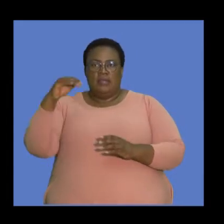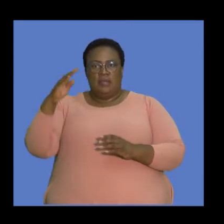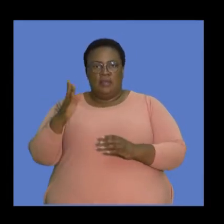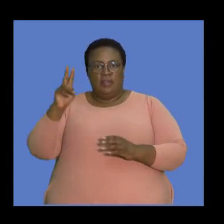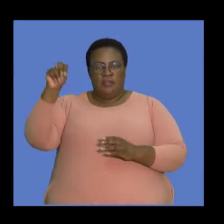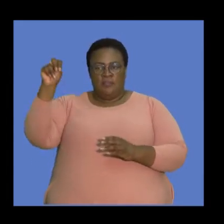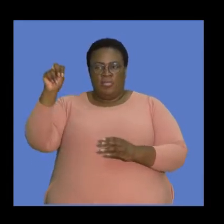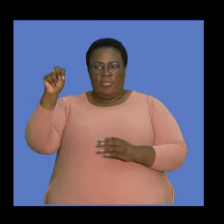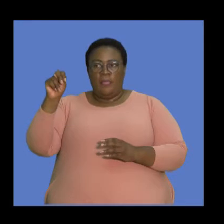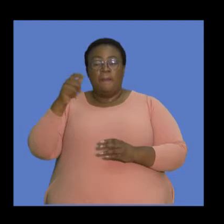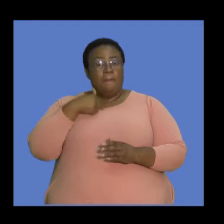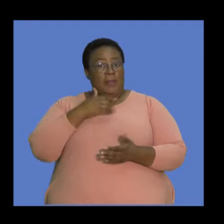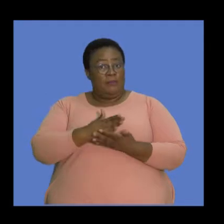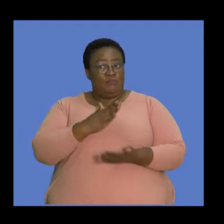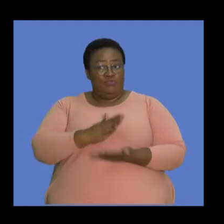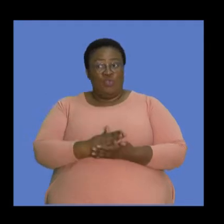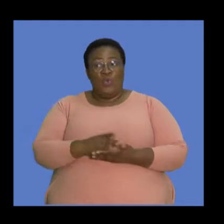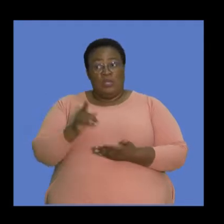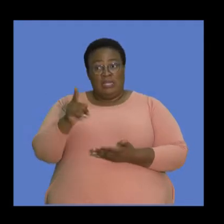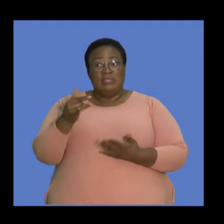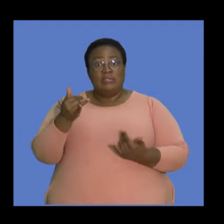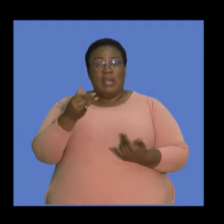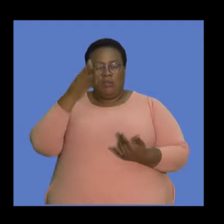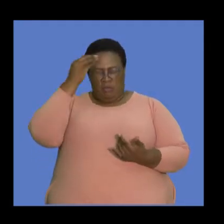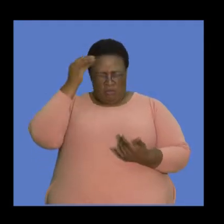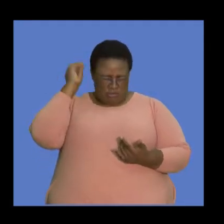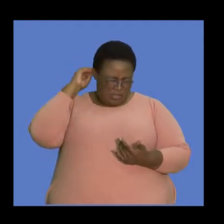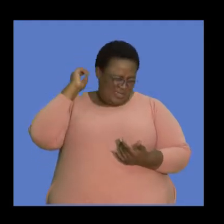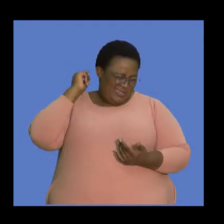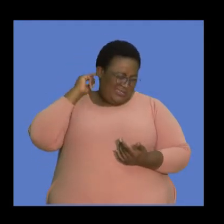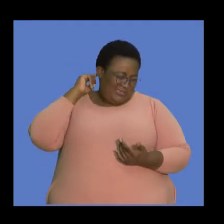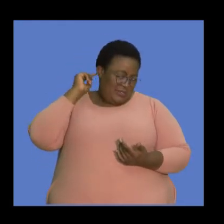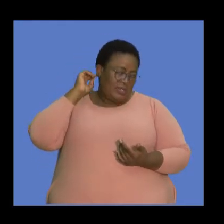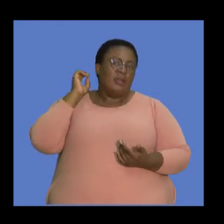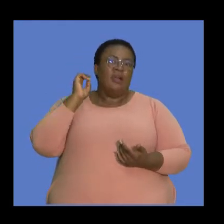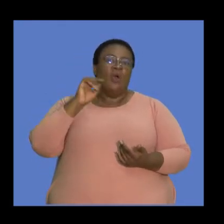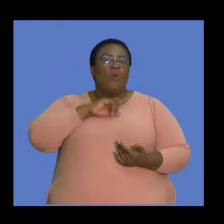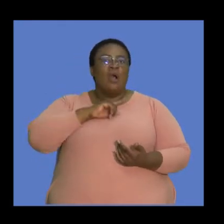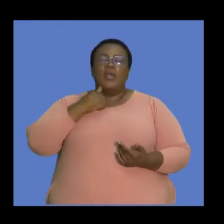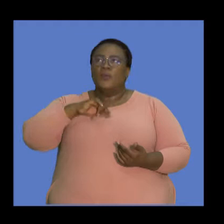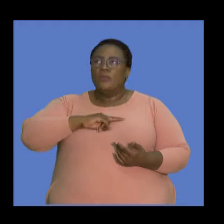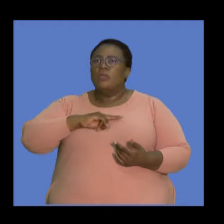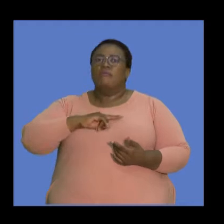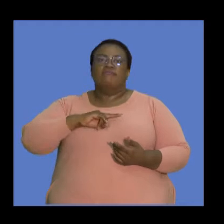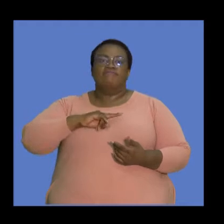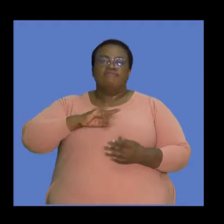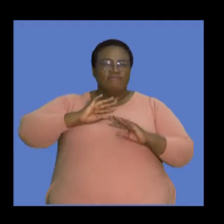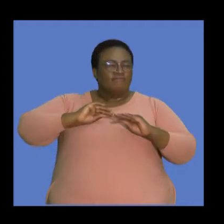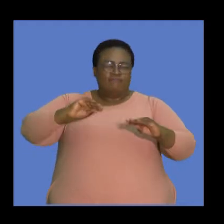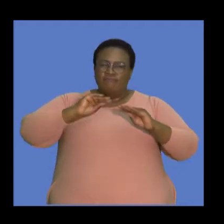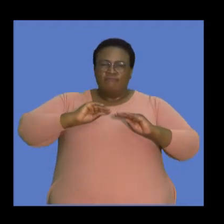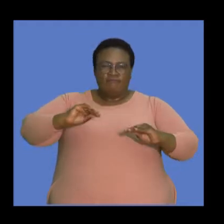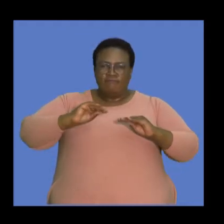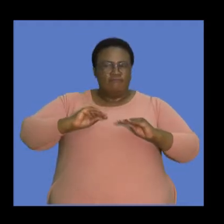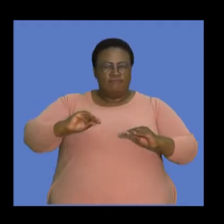I'm pretty much sure that these formulas are now stuck in your brain because we've really been exhausting them.